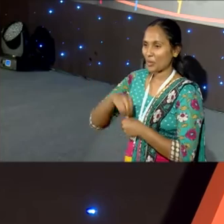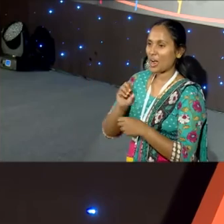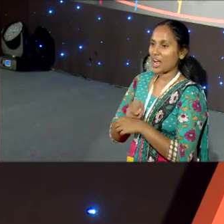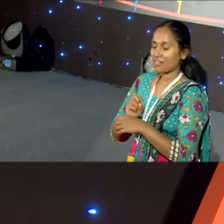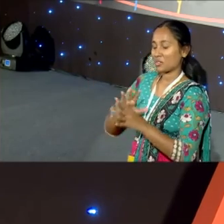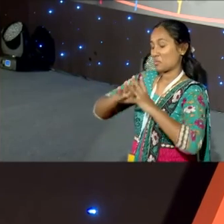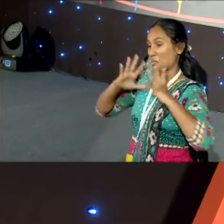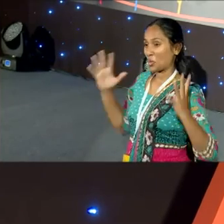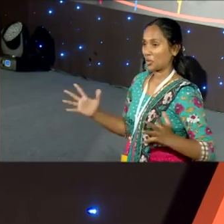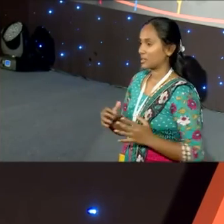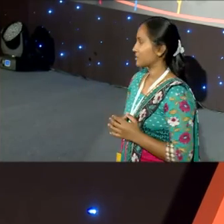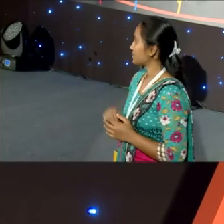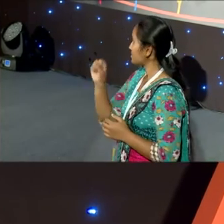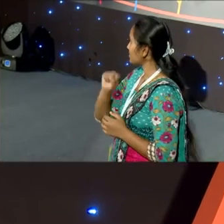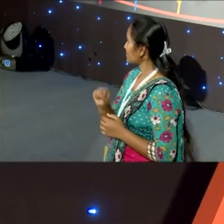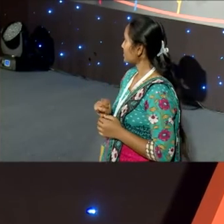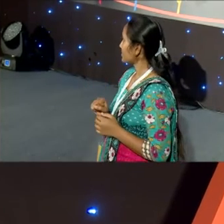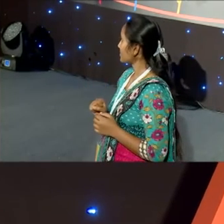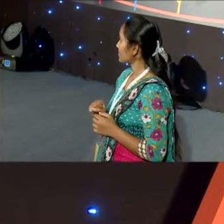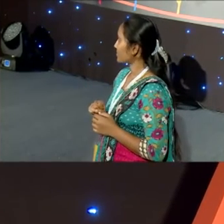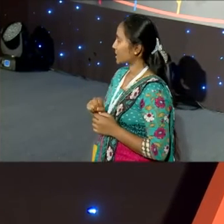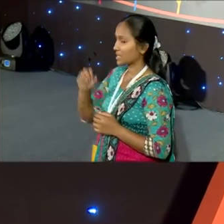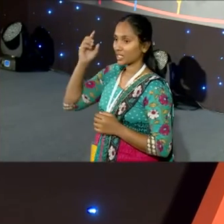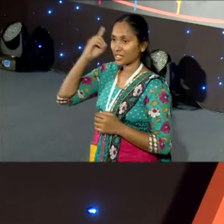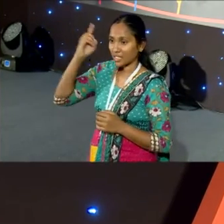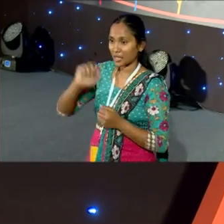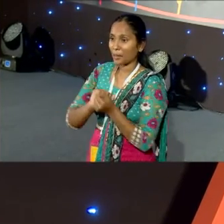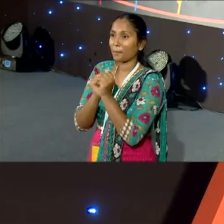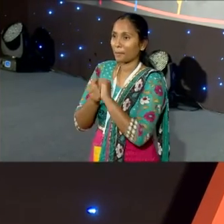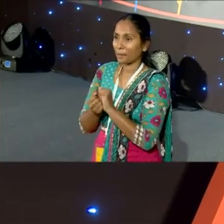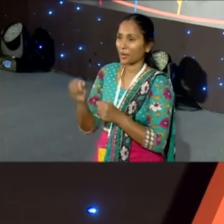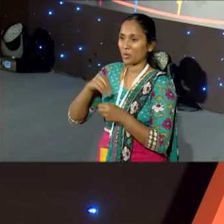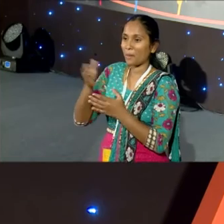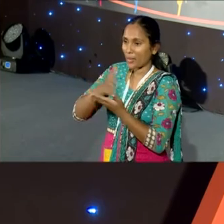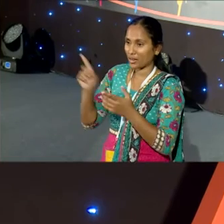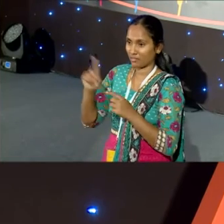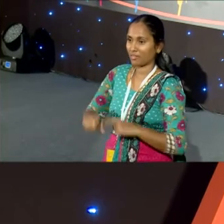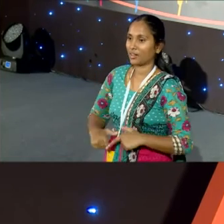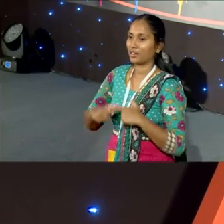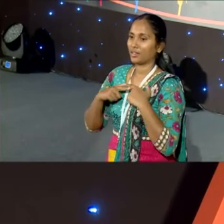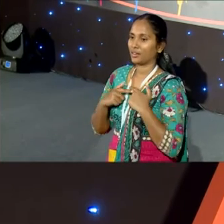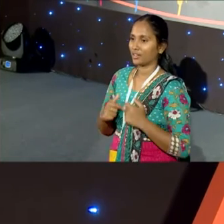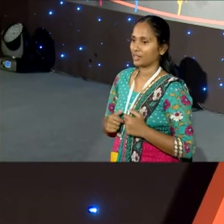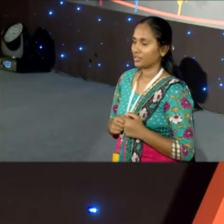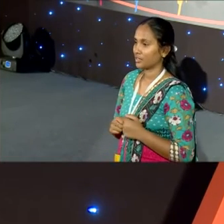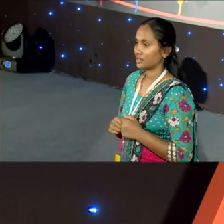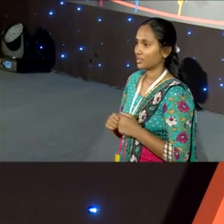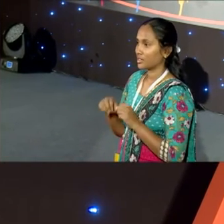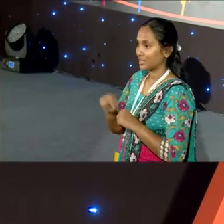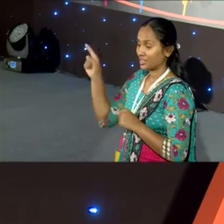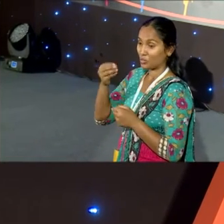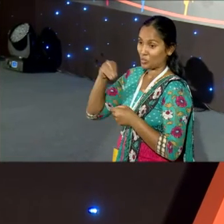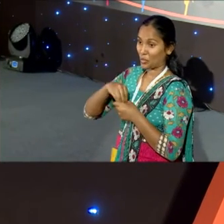too much. You know. So dreaming then became so much a part of my life that I was really